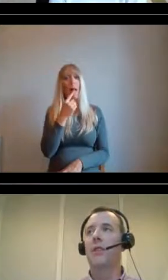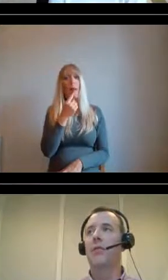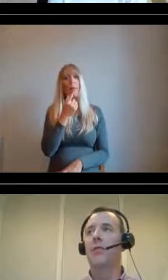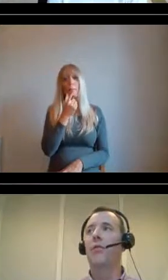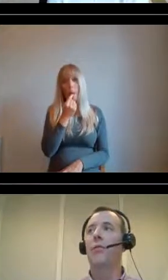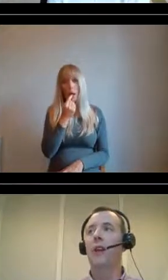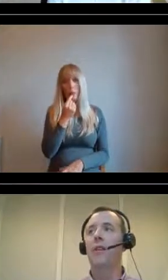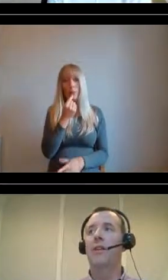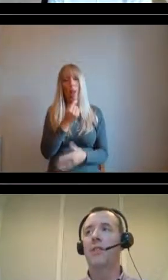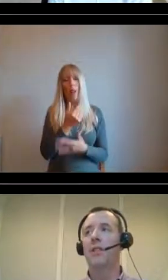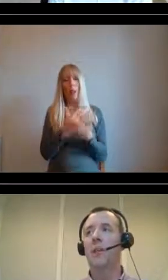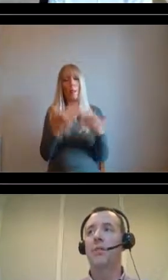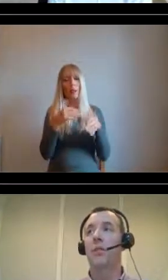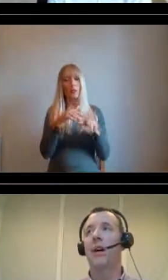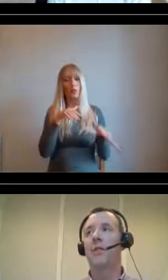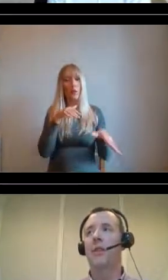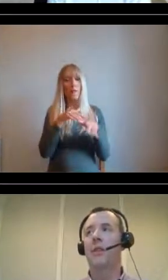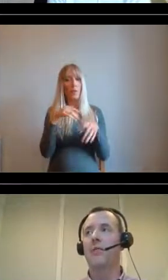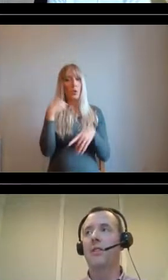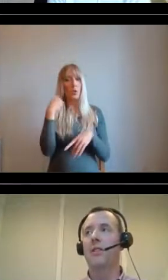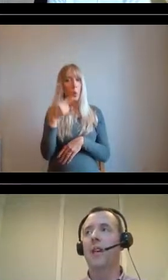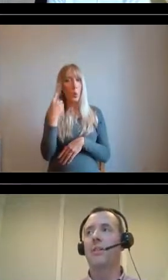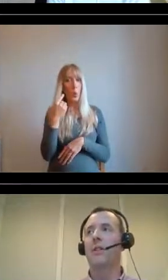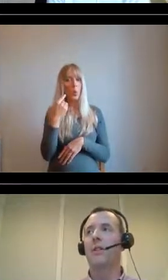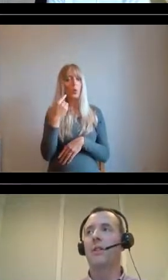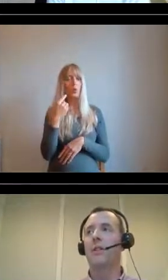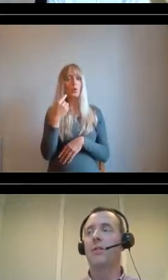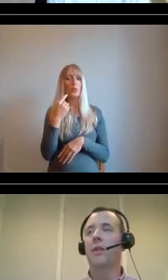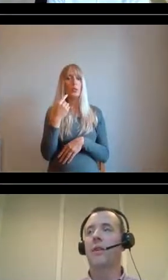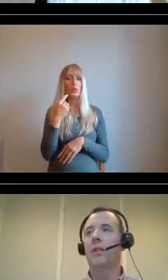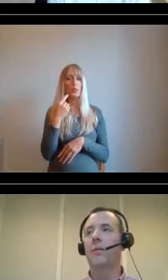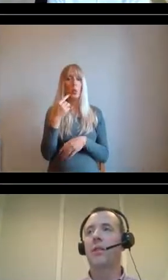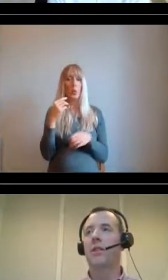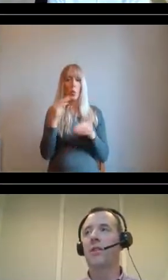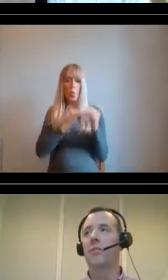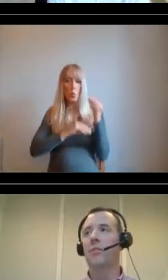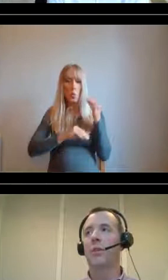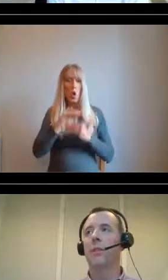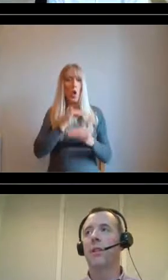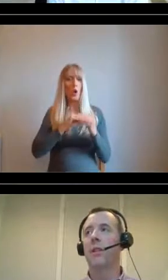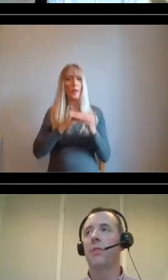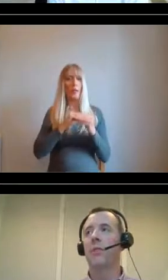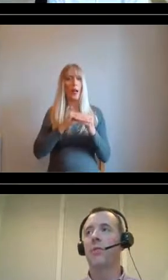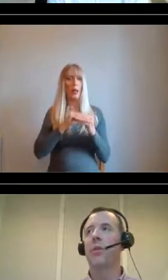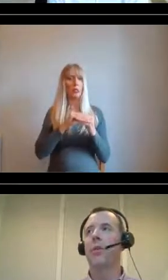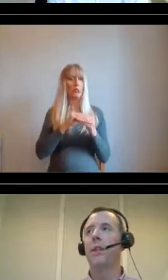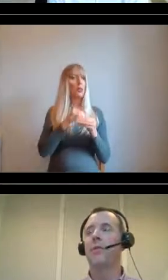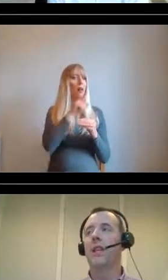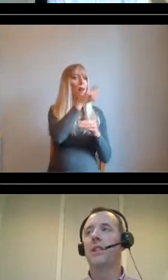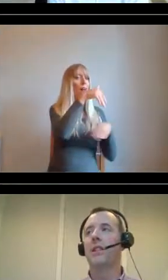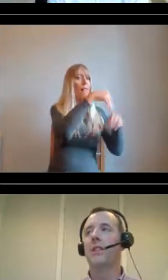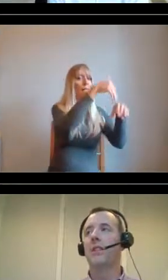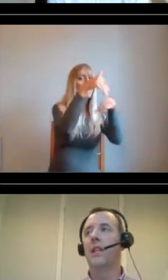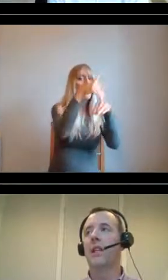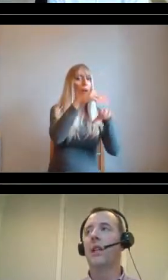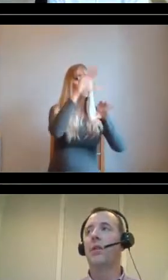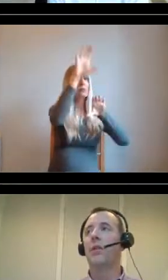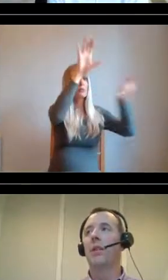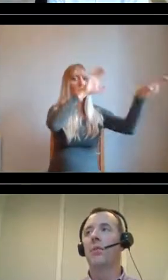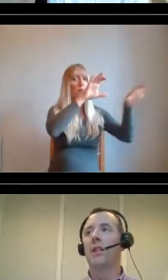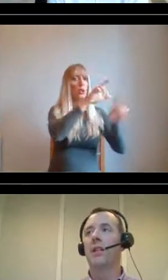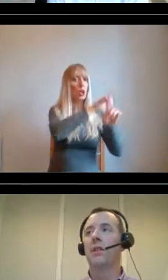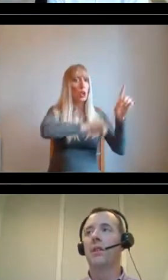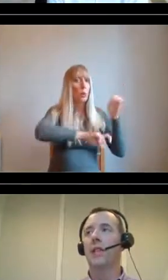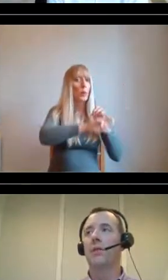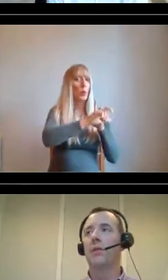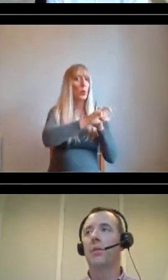noise from various receptors or at various receptors. So at various communities or properties along the route, they've tested to see